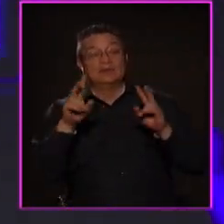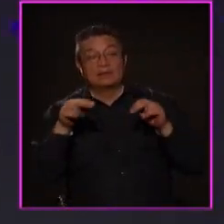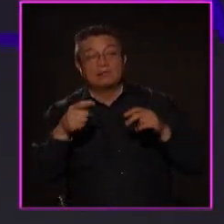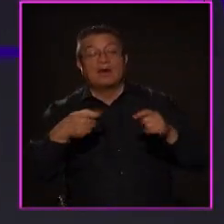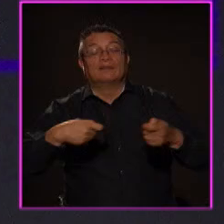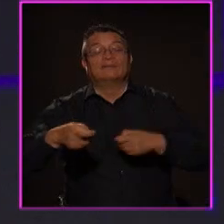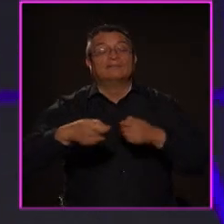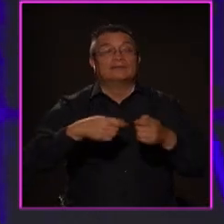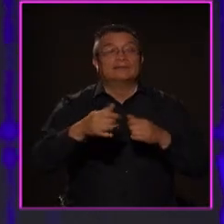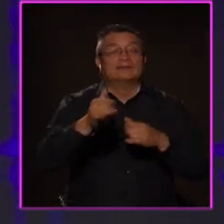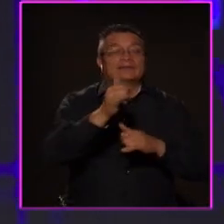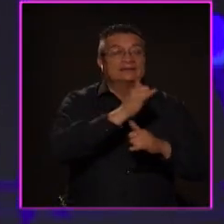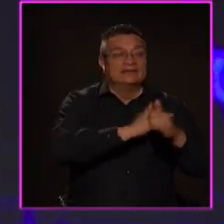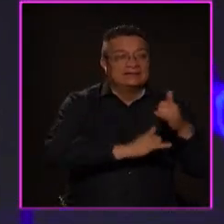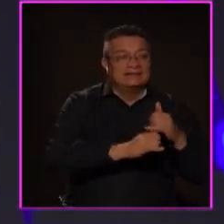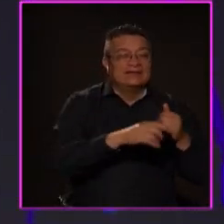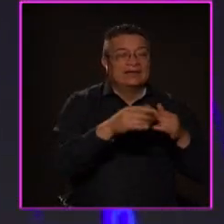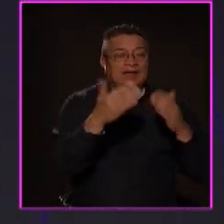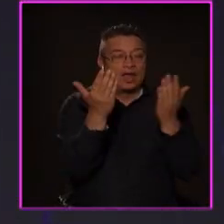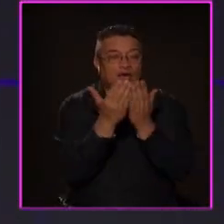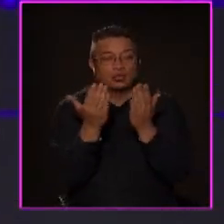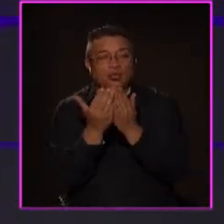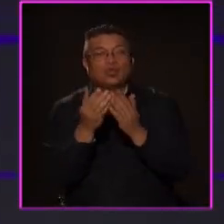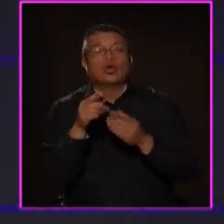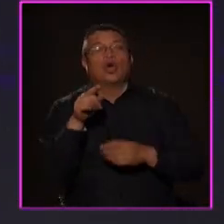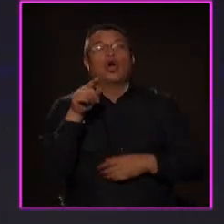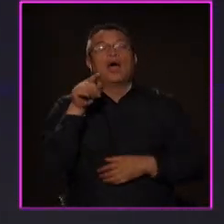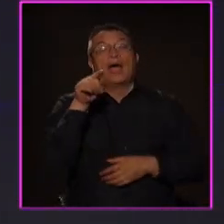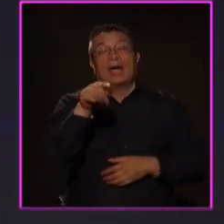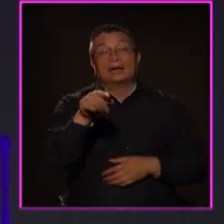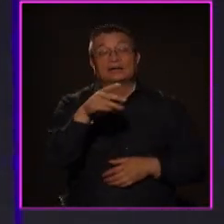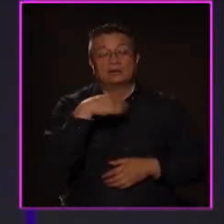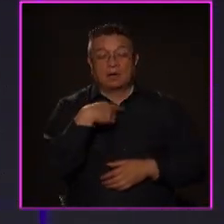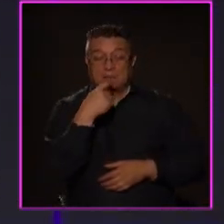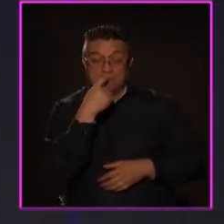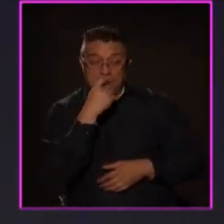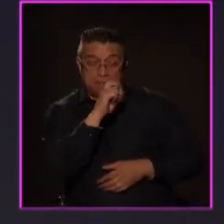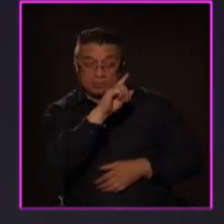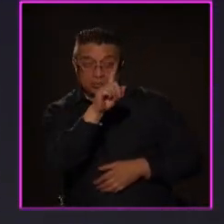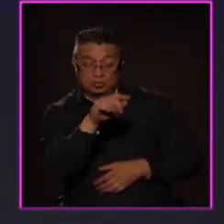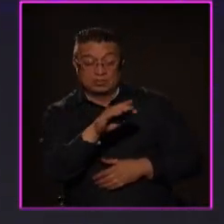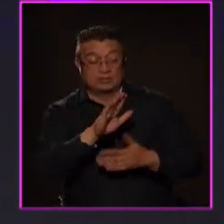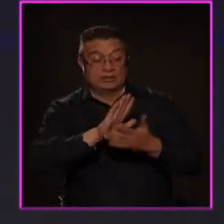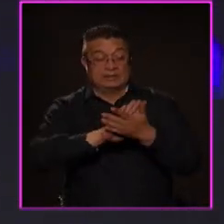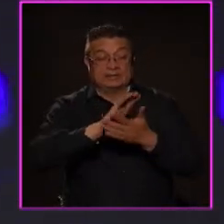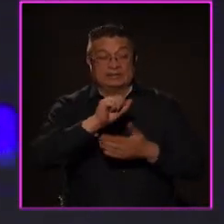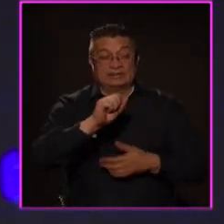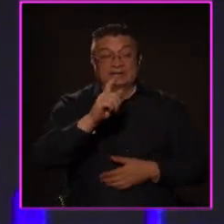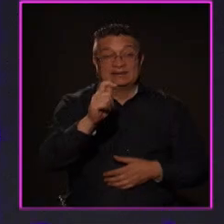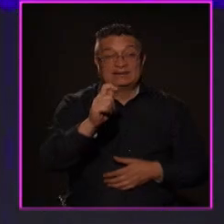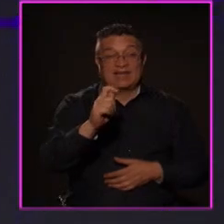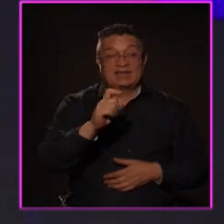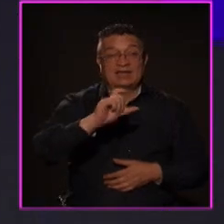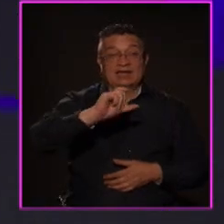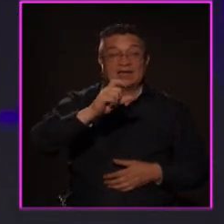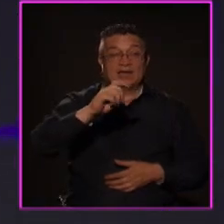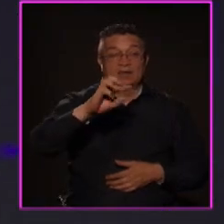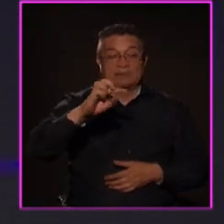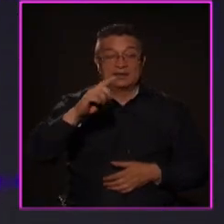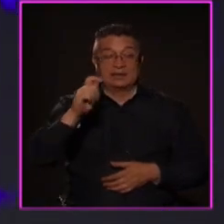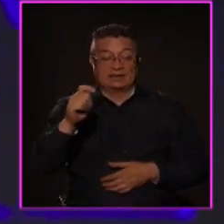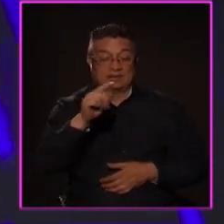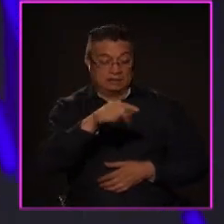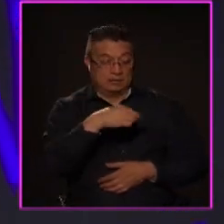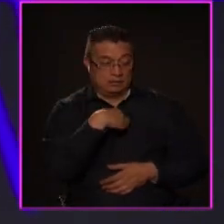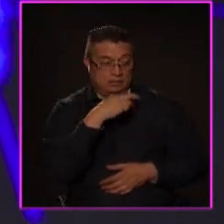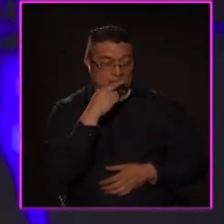He thinks that when you ask a question to ChatGPT, for instance, these chatbots, they actually understand the meaning